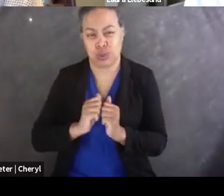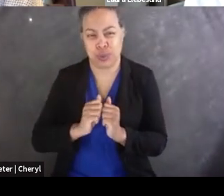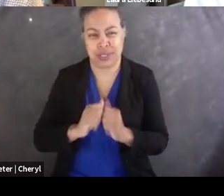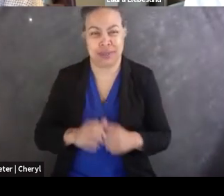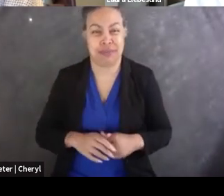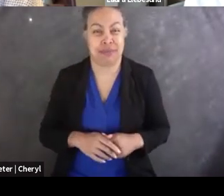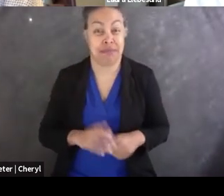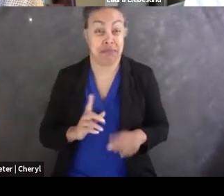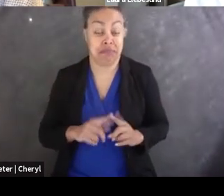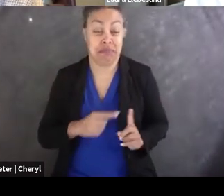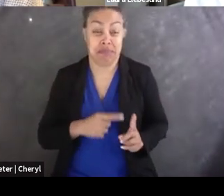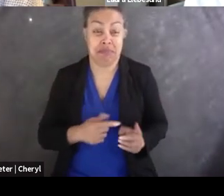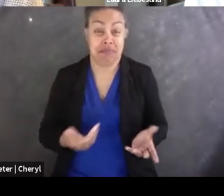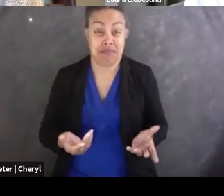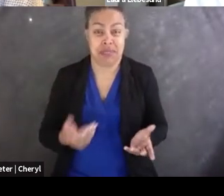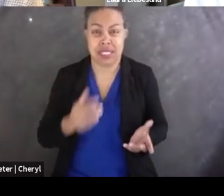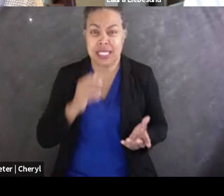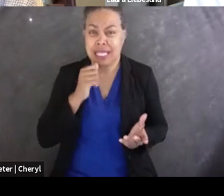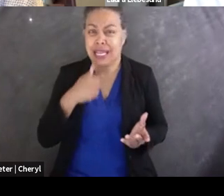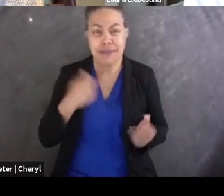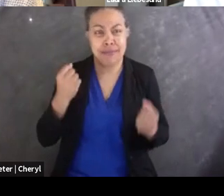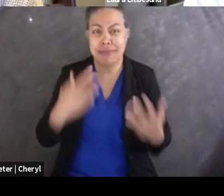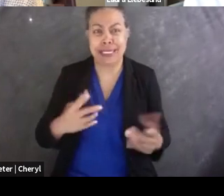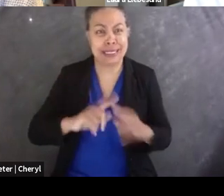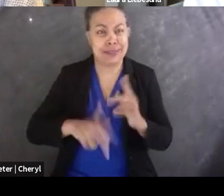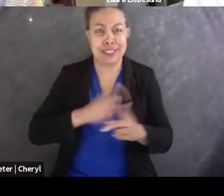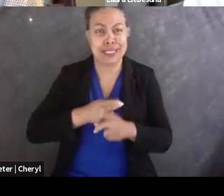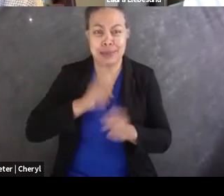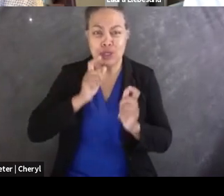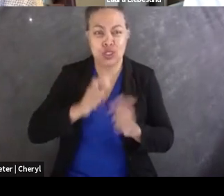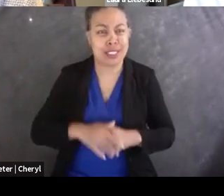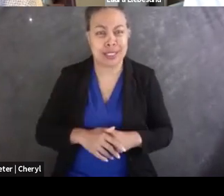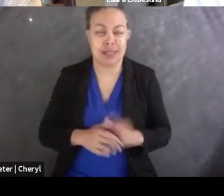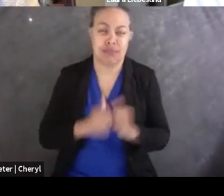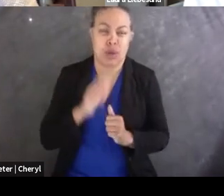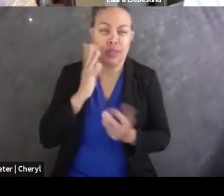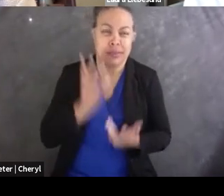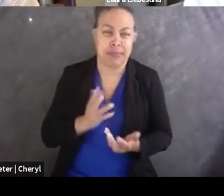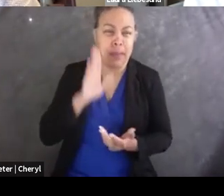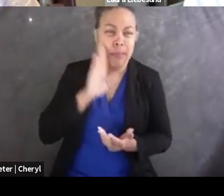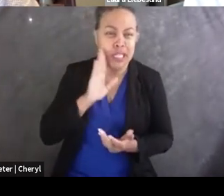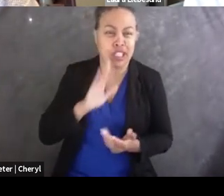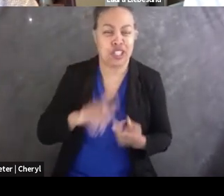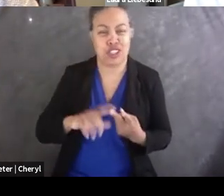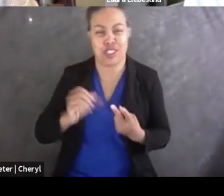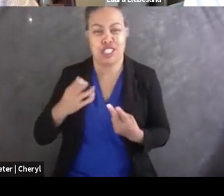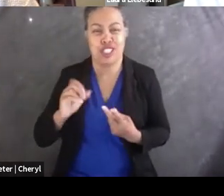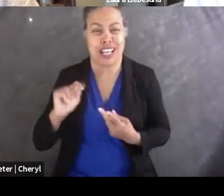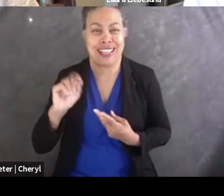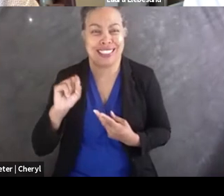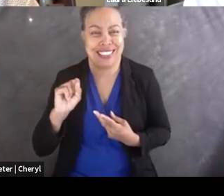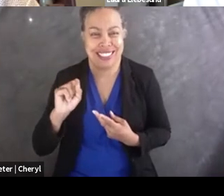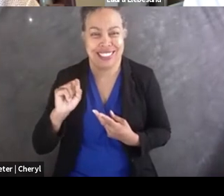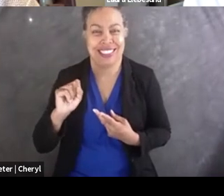they have very few, cocktail options. They're primarily beer and shot driven,